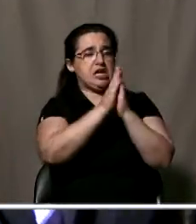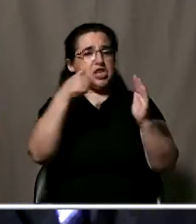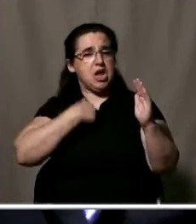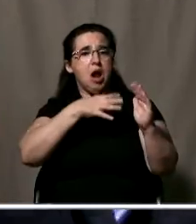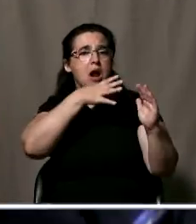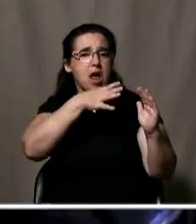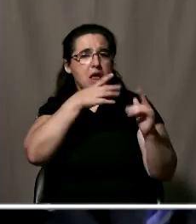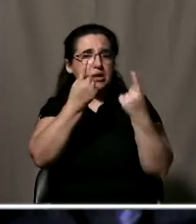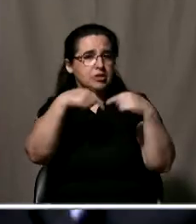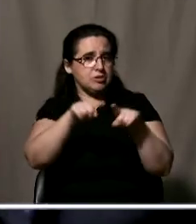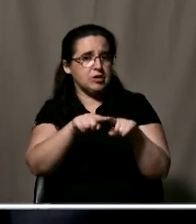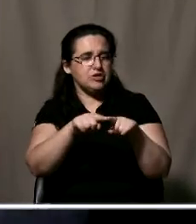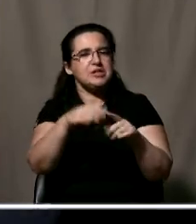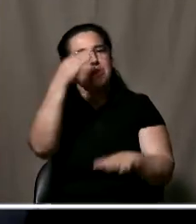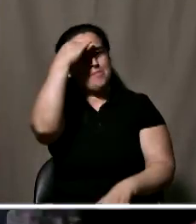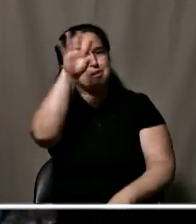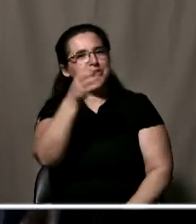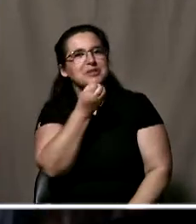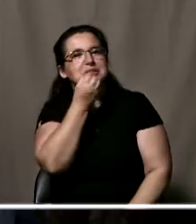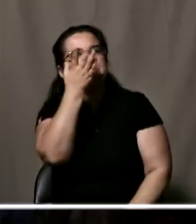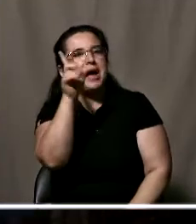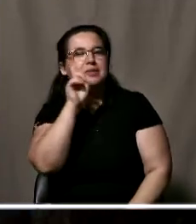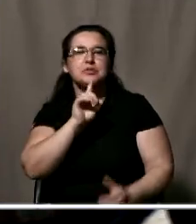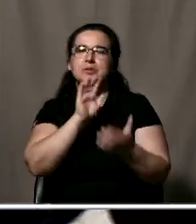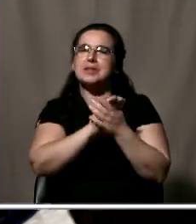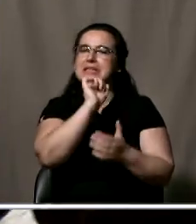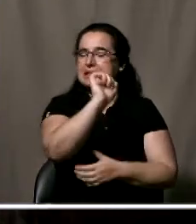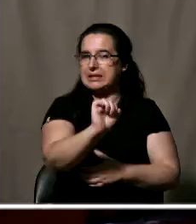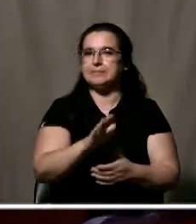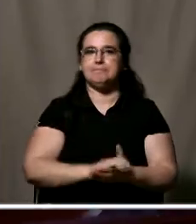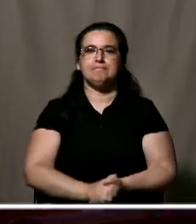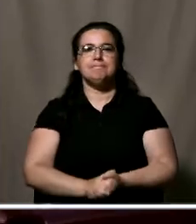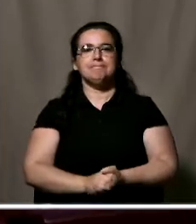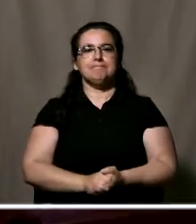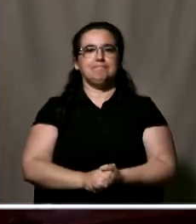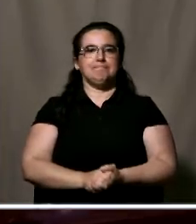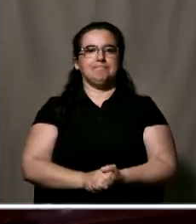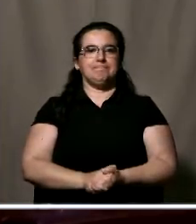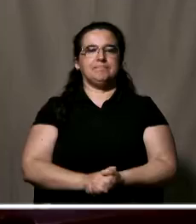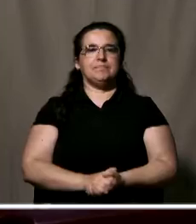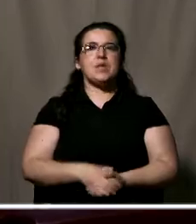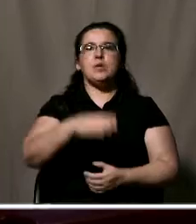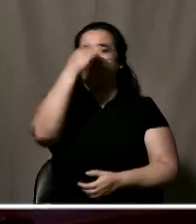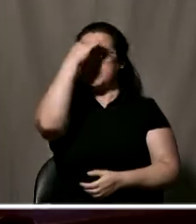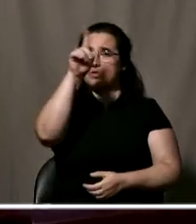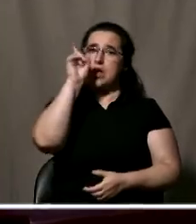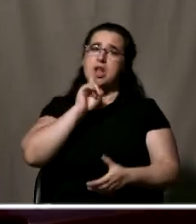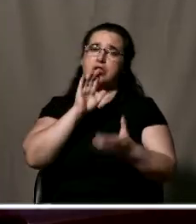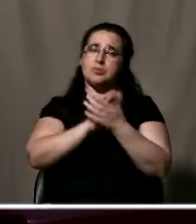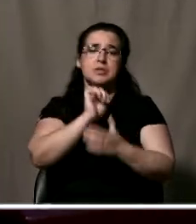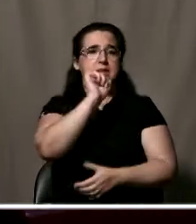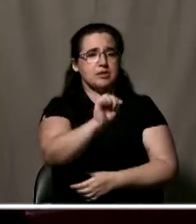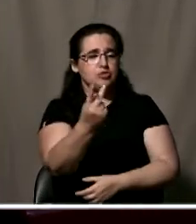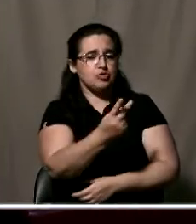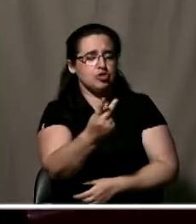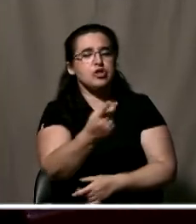estas reuniões tinha um pastor muito simpático com a sua esposa. And the pastor and his wife came to me before the meeting started. E o pastor e a sua esposa vieram falar comigo